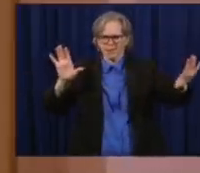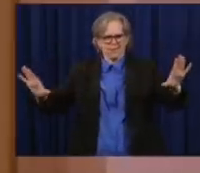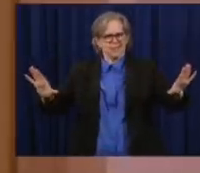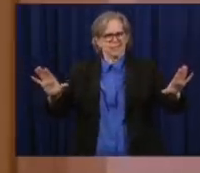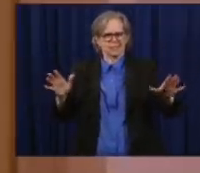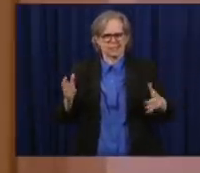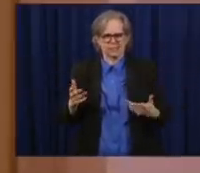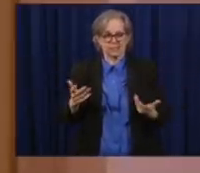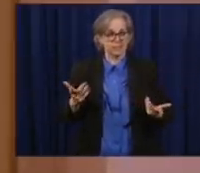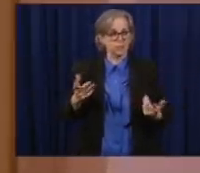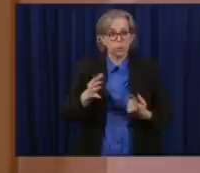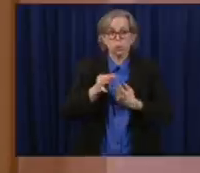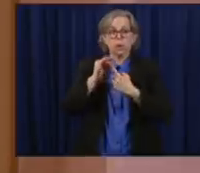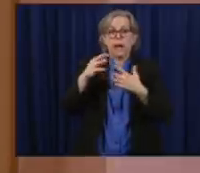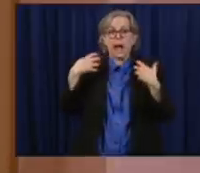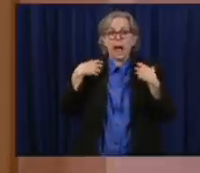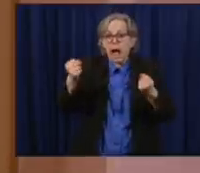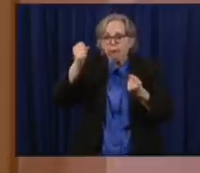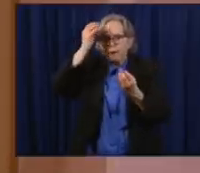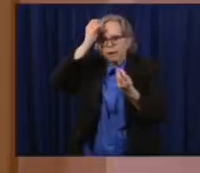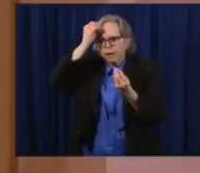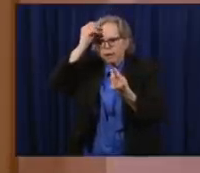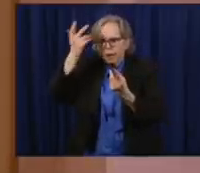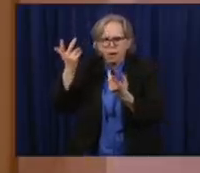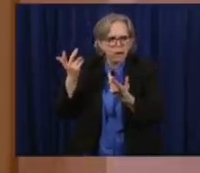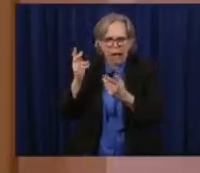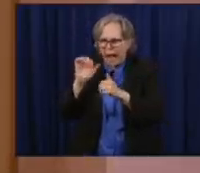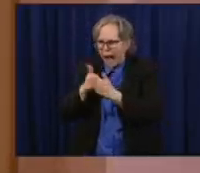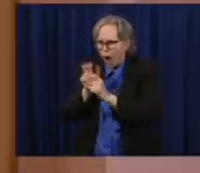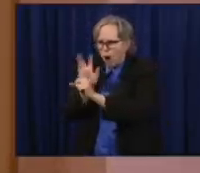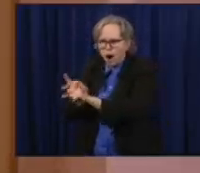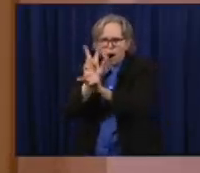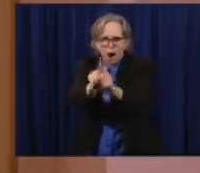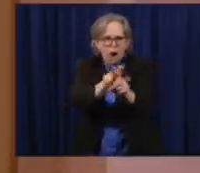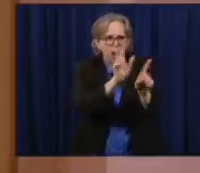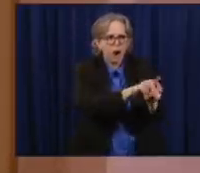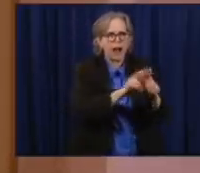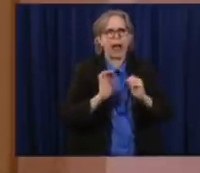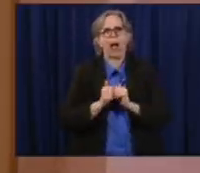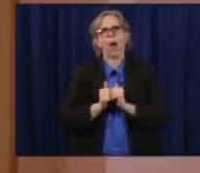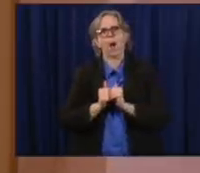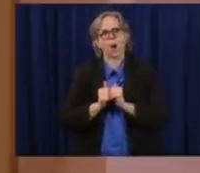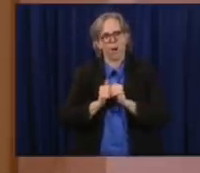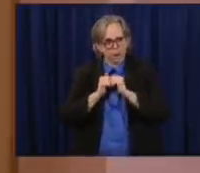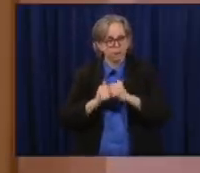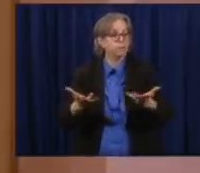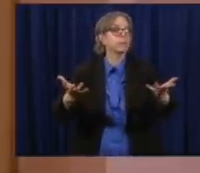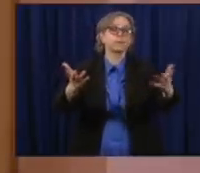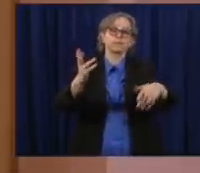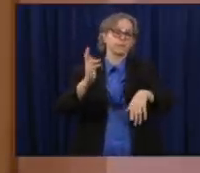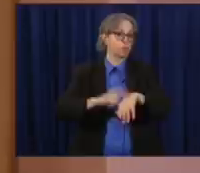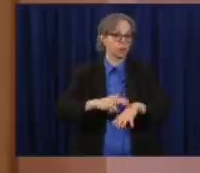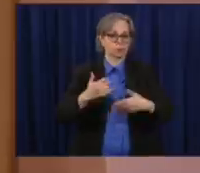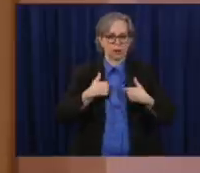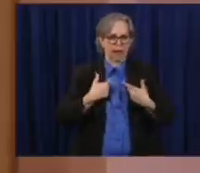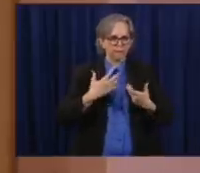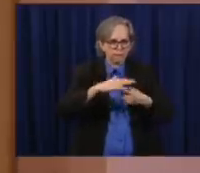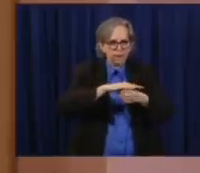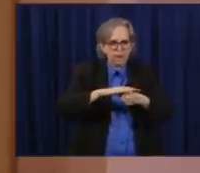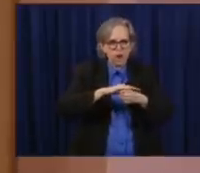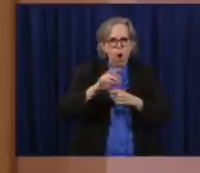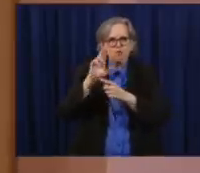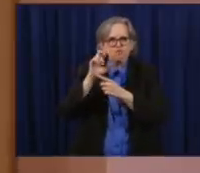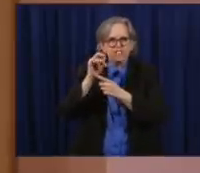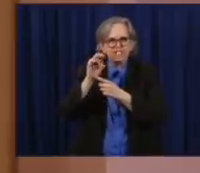applications that need to be put in place to put them together. And then we always have in our great state the regional differences about what somebody